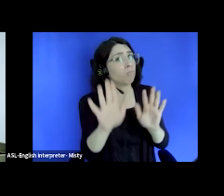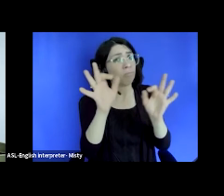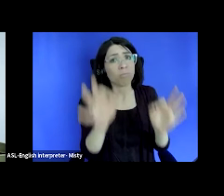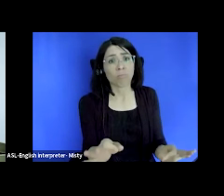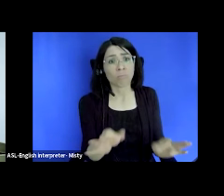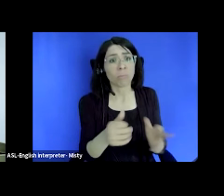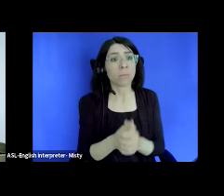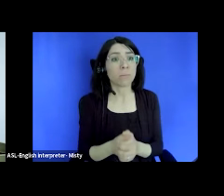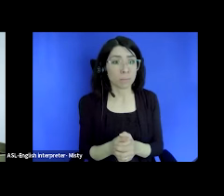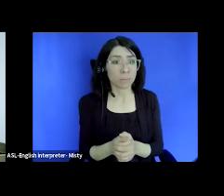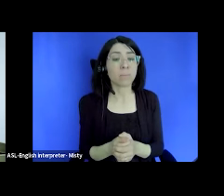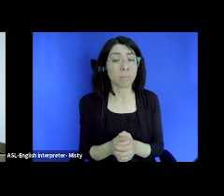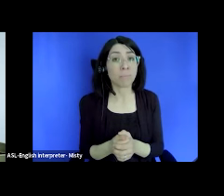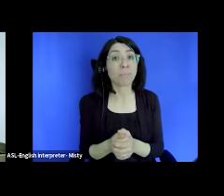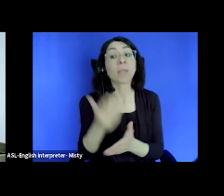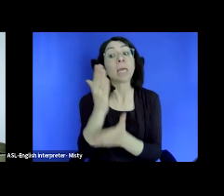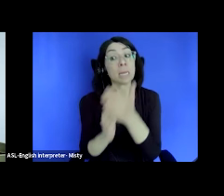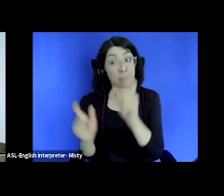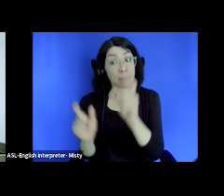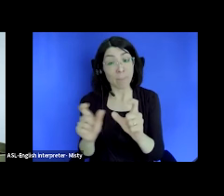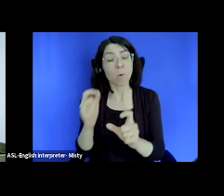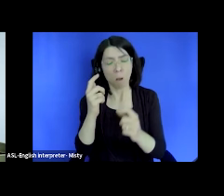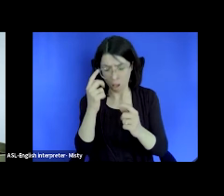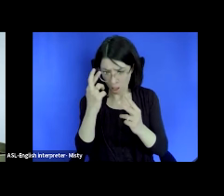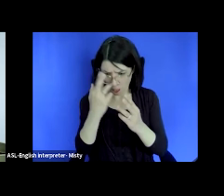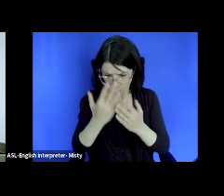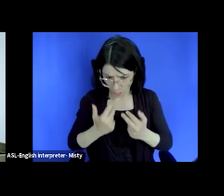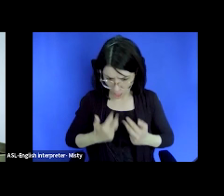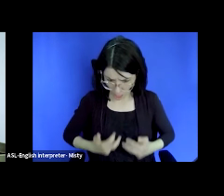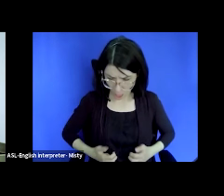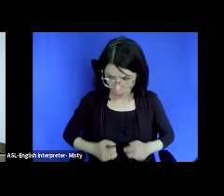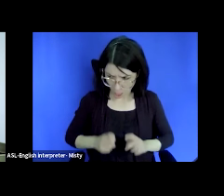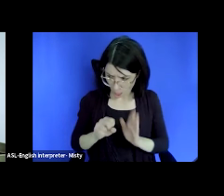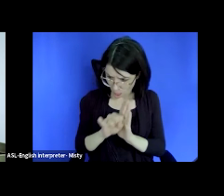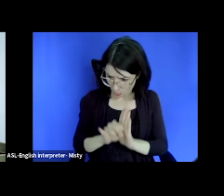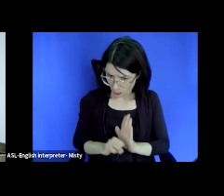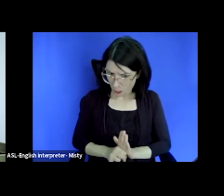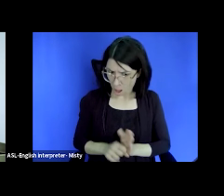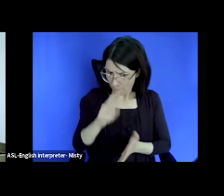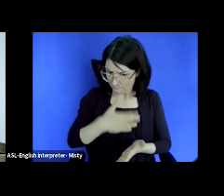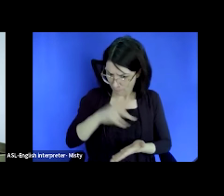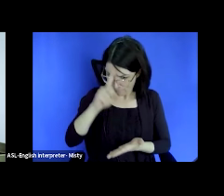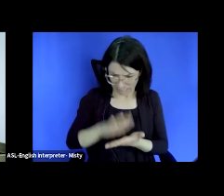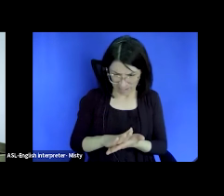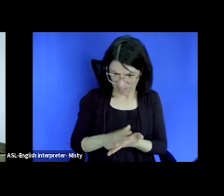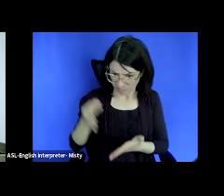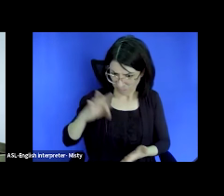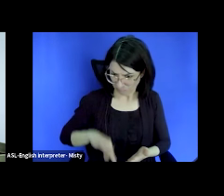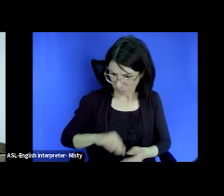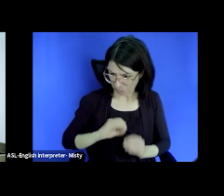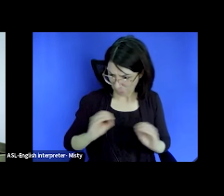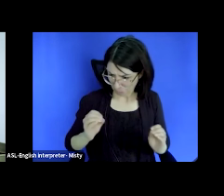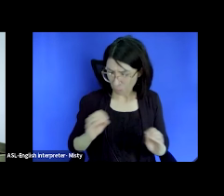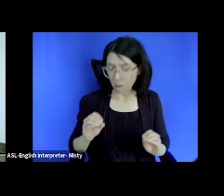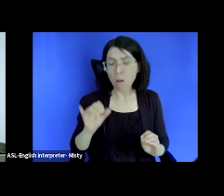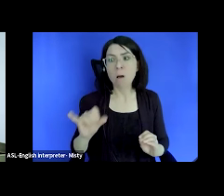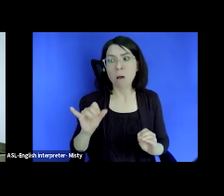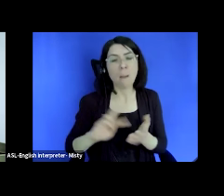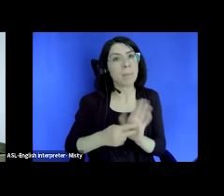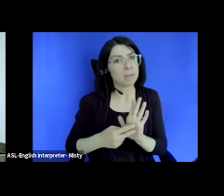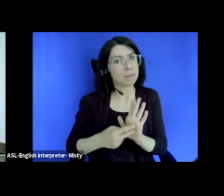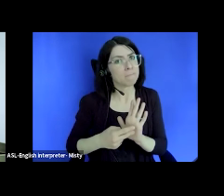this way can be enough to help them change, especially when they realize they have the right to change and think in a different way. So I will